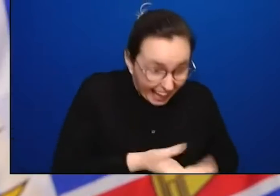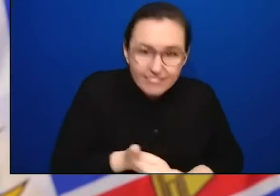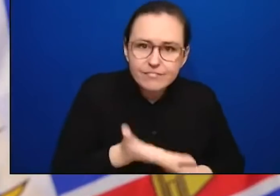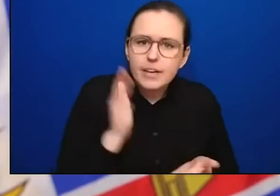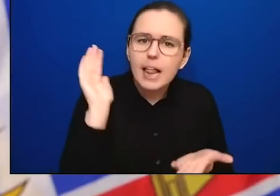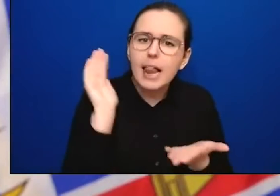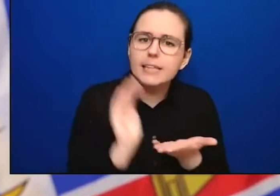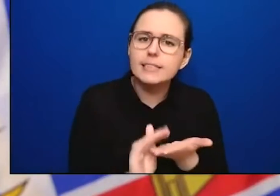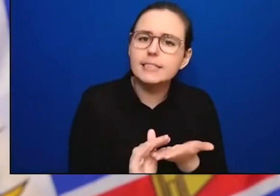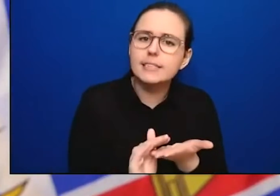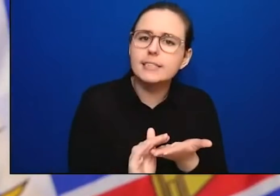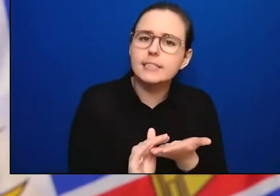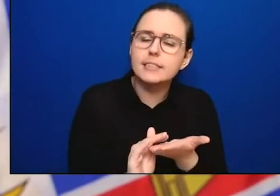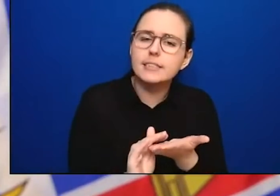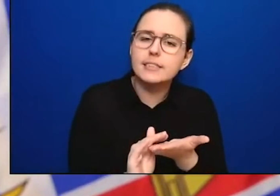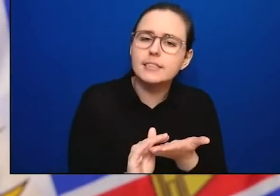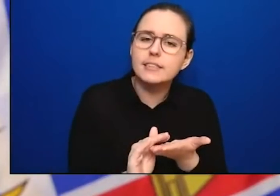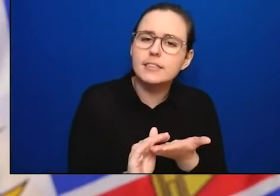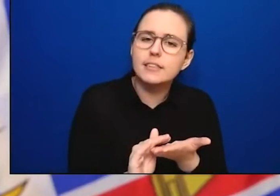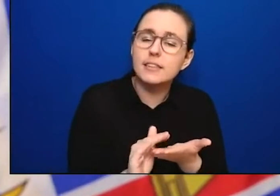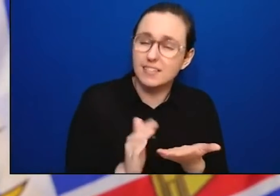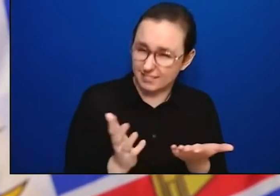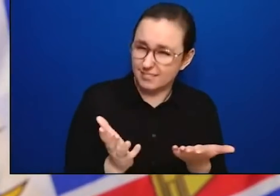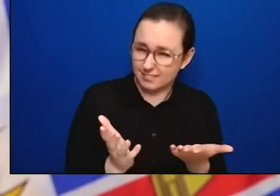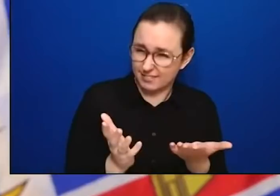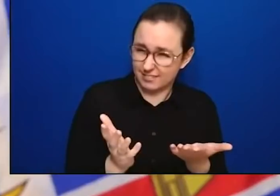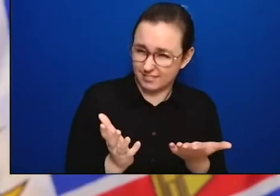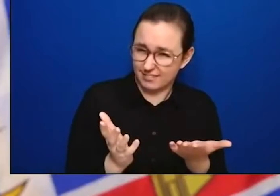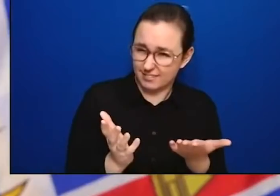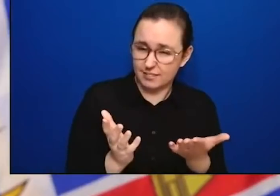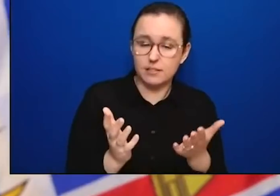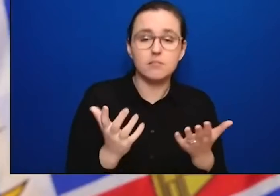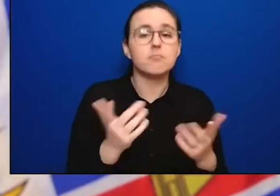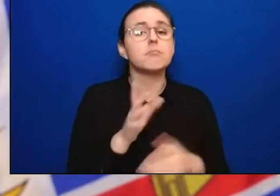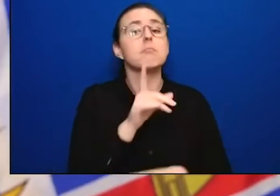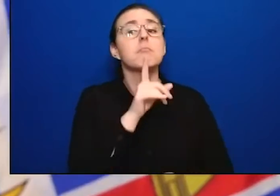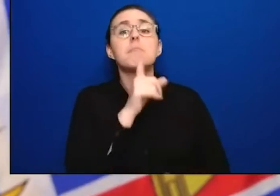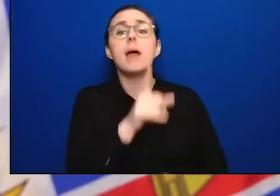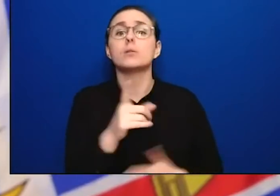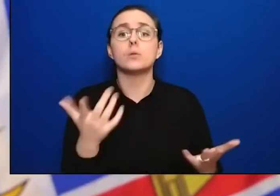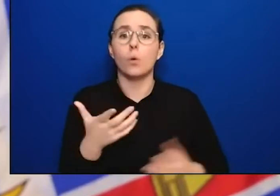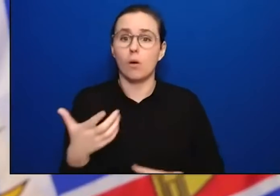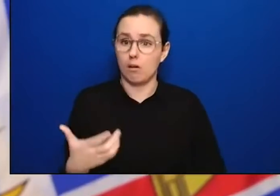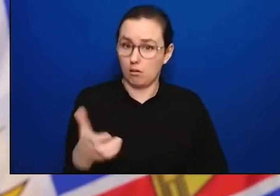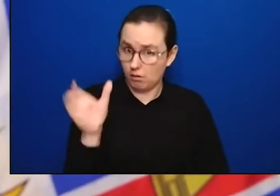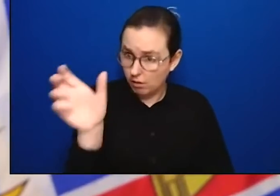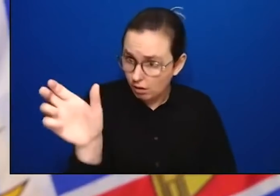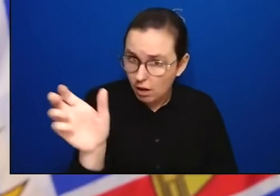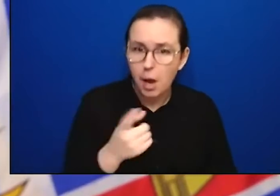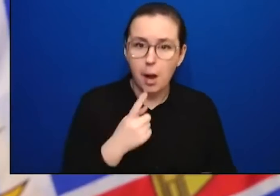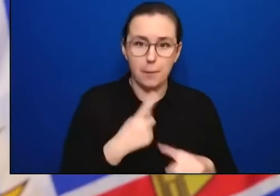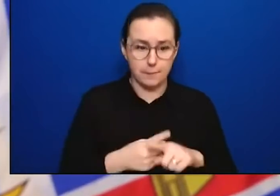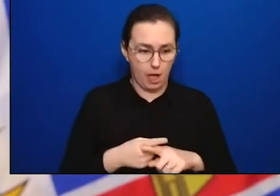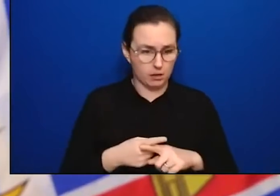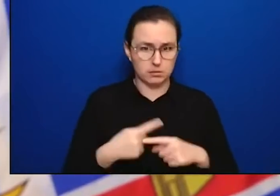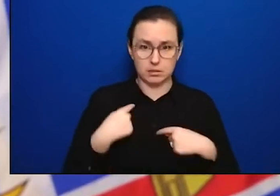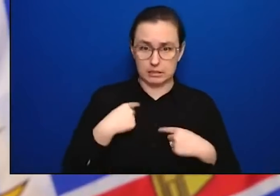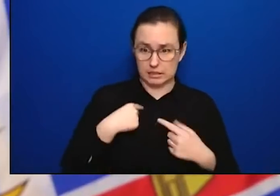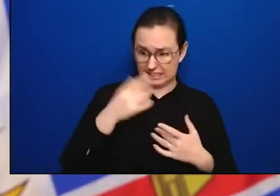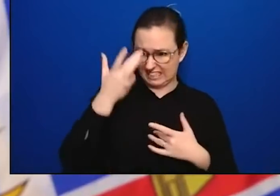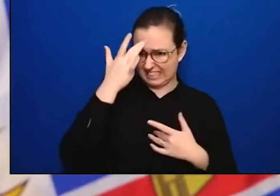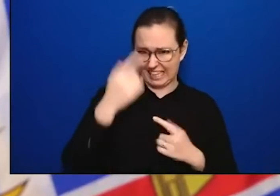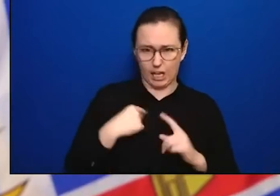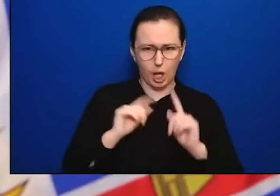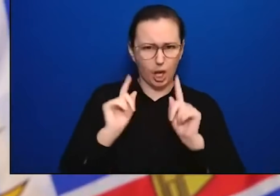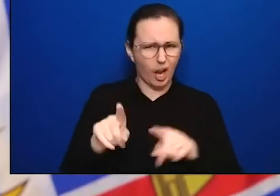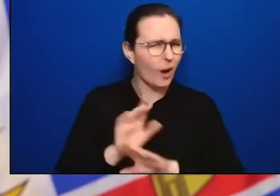on to others. And, doing that symptom screen, making sure we're feeling well, that we're vaccinated, that we have all